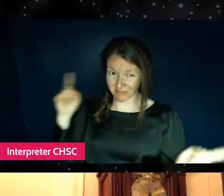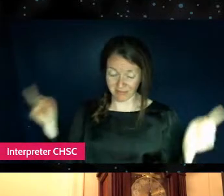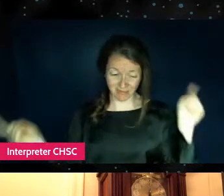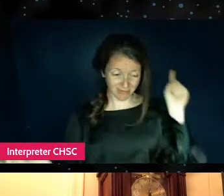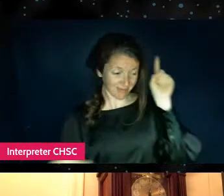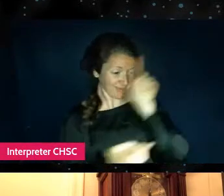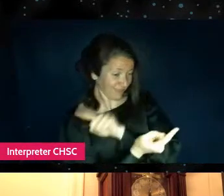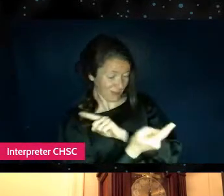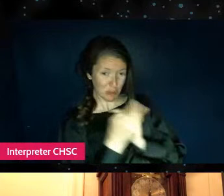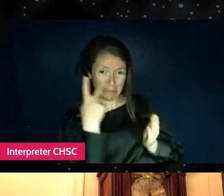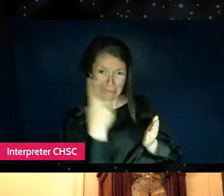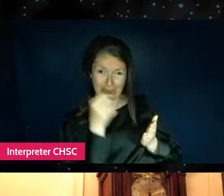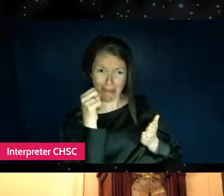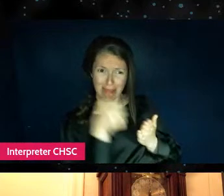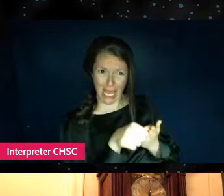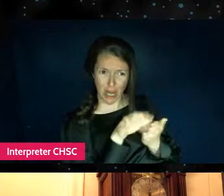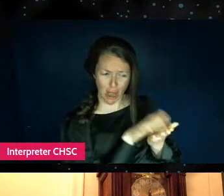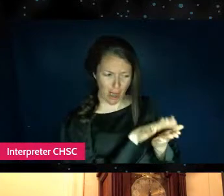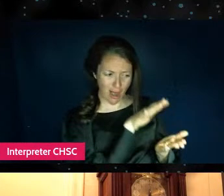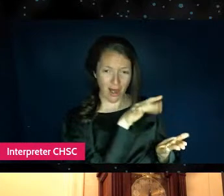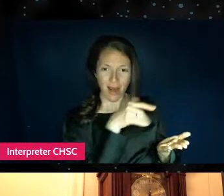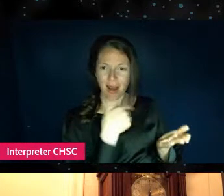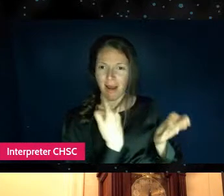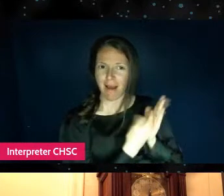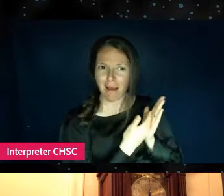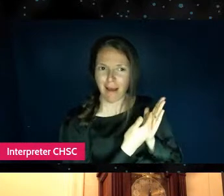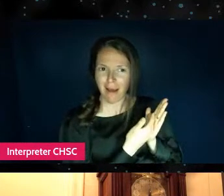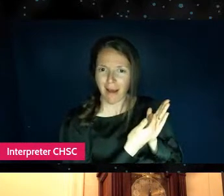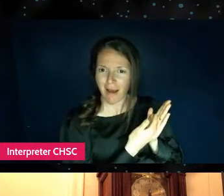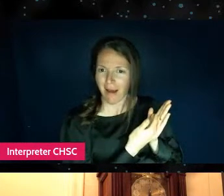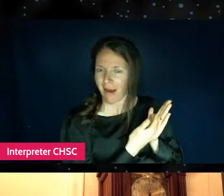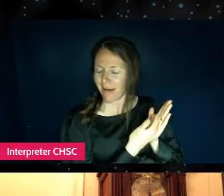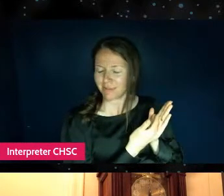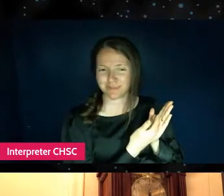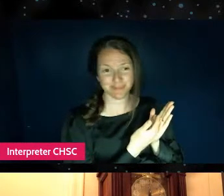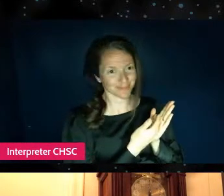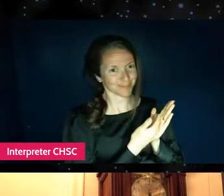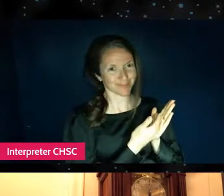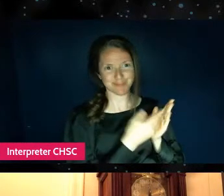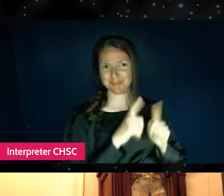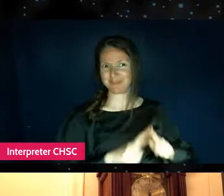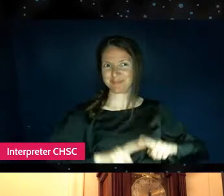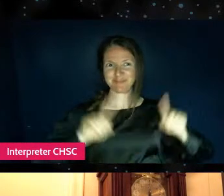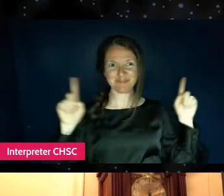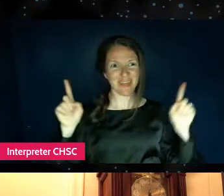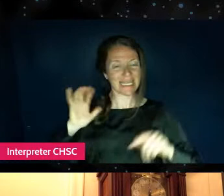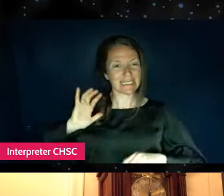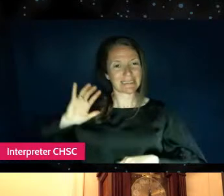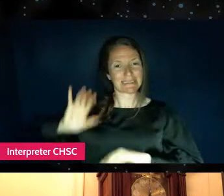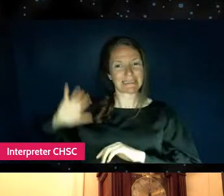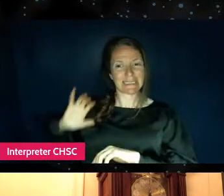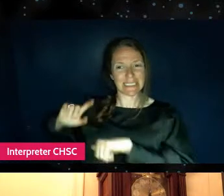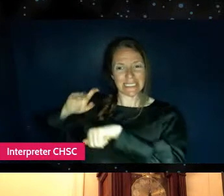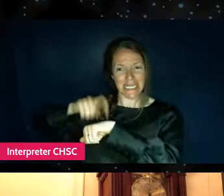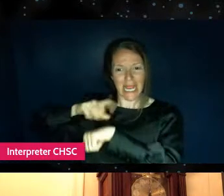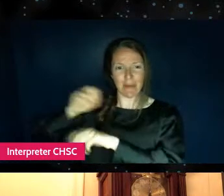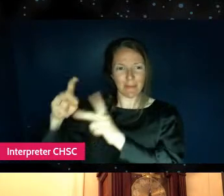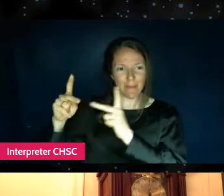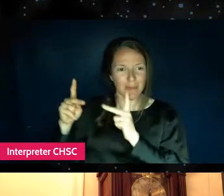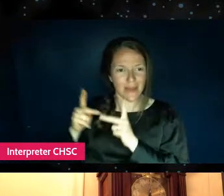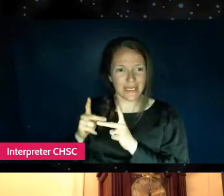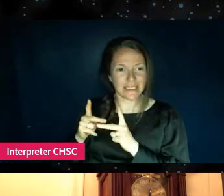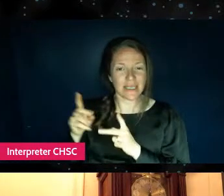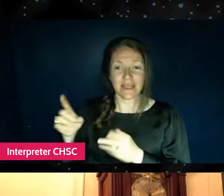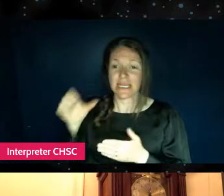this window into this you know, time and place, like I say, and the letters are so sort